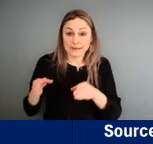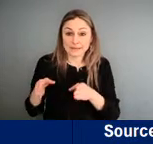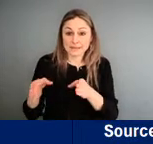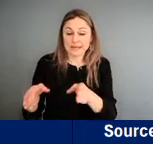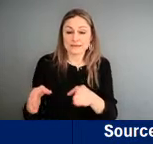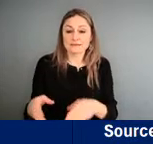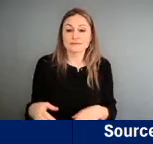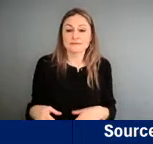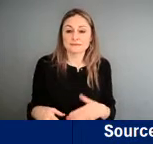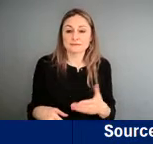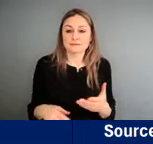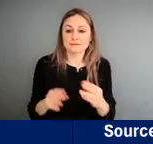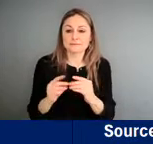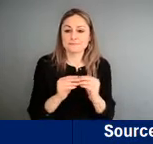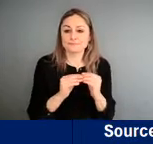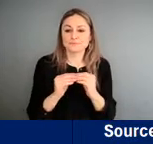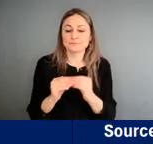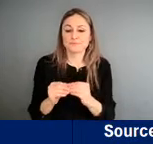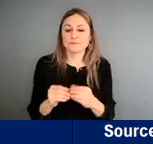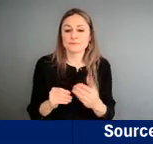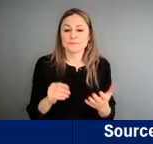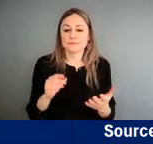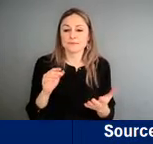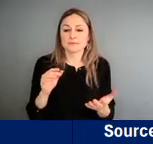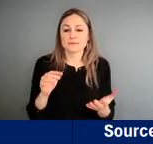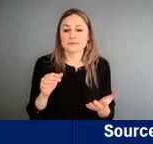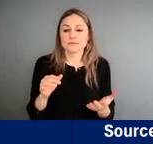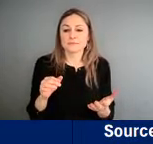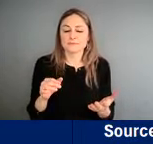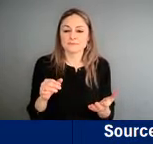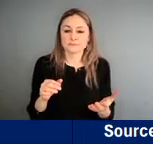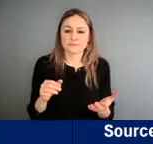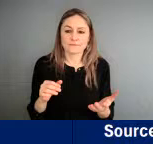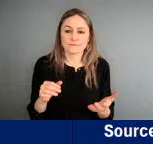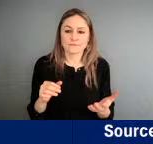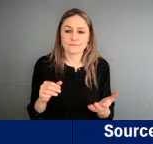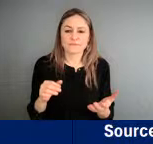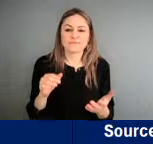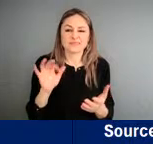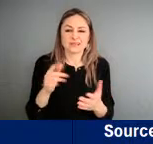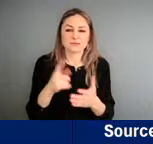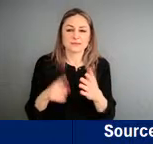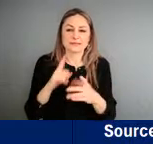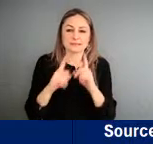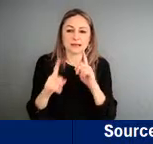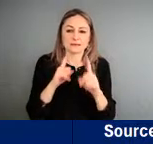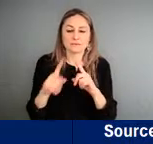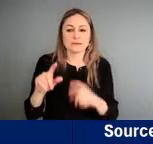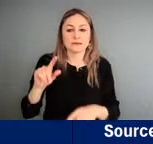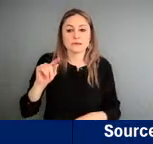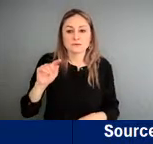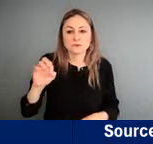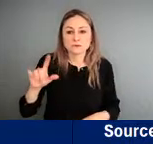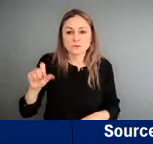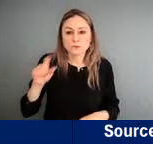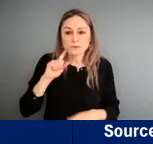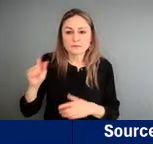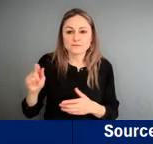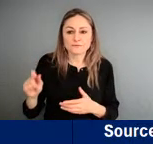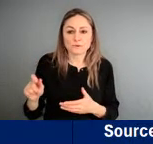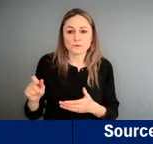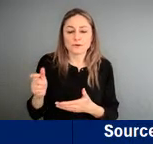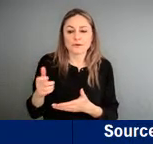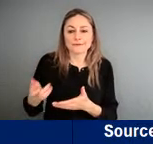active transportation. Yeah, I think that's an interesting space though of dialogue about tools to do sweeping of more